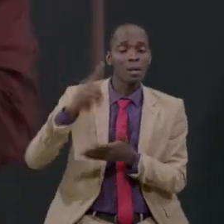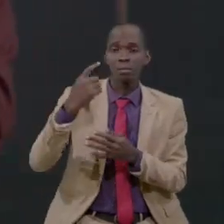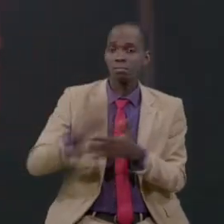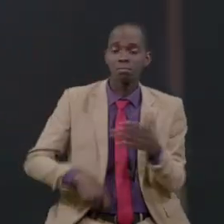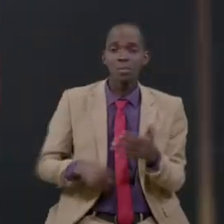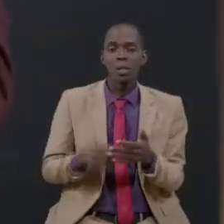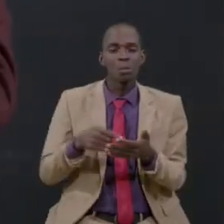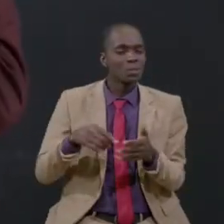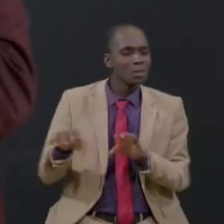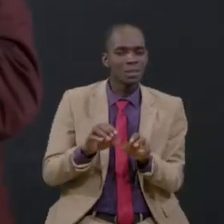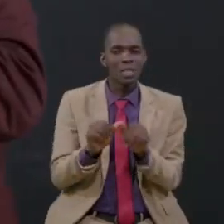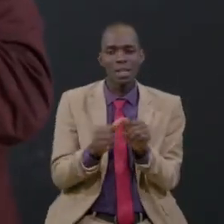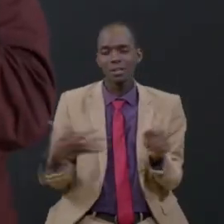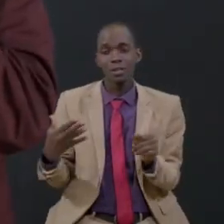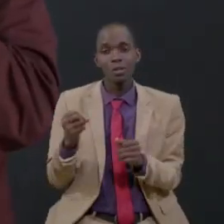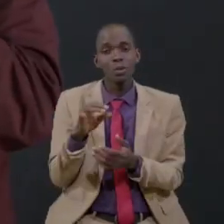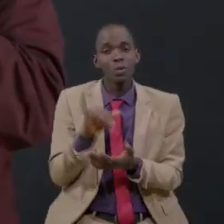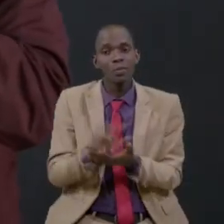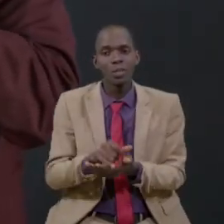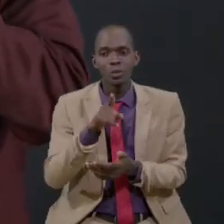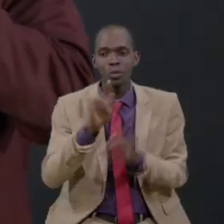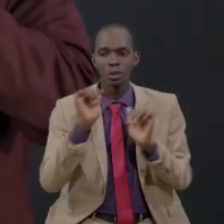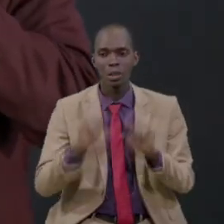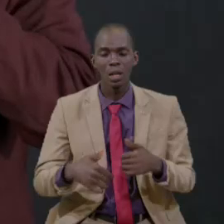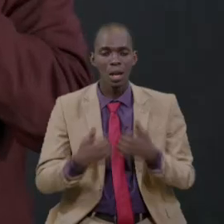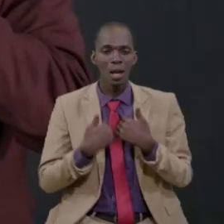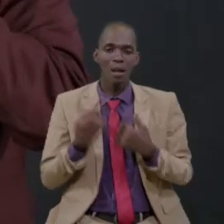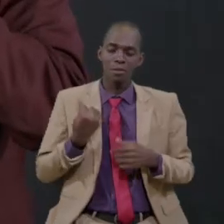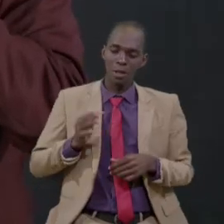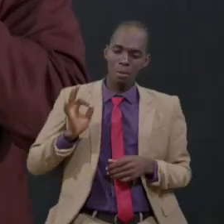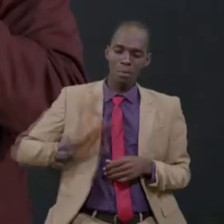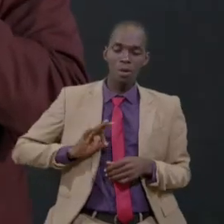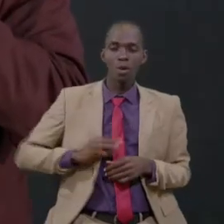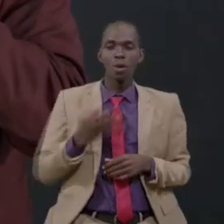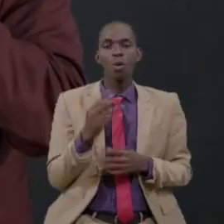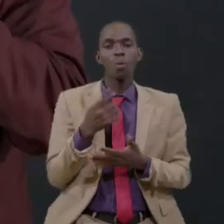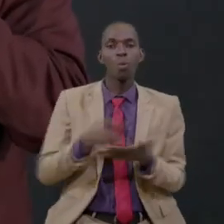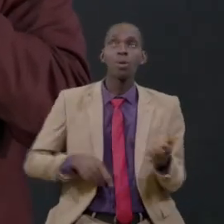the benefit of what he has done, is now praying for you,